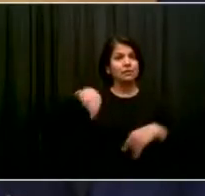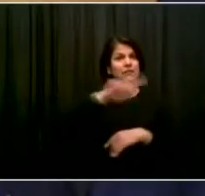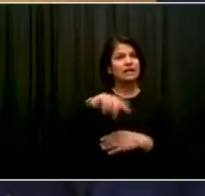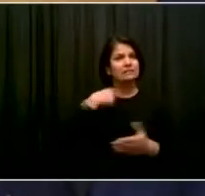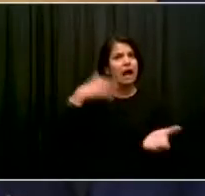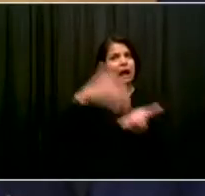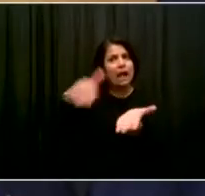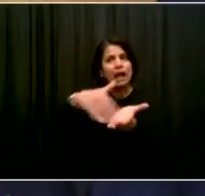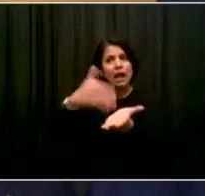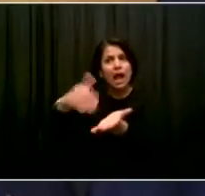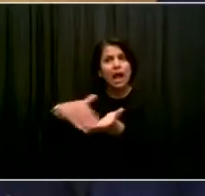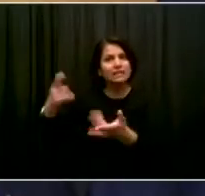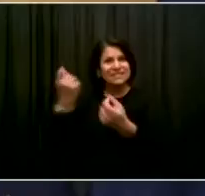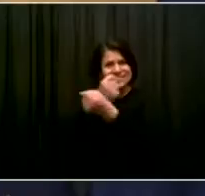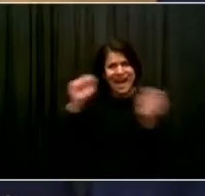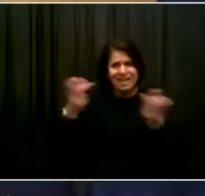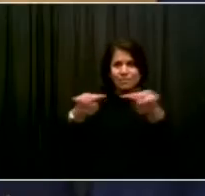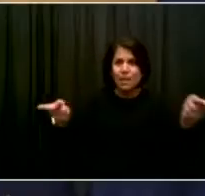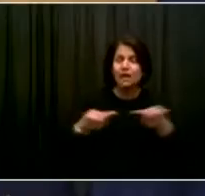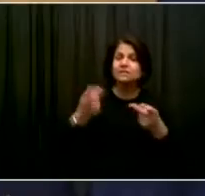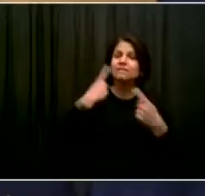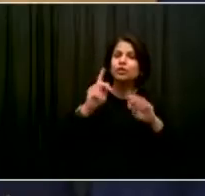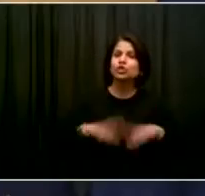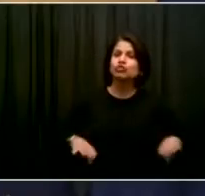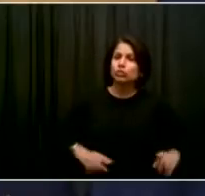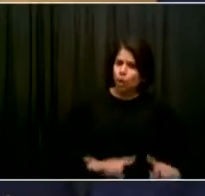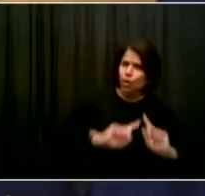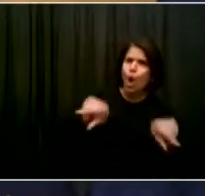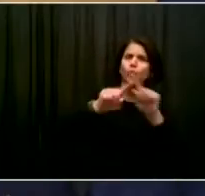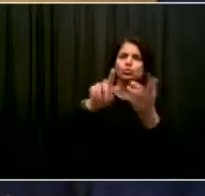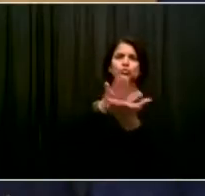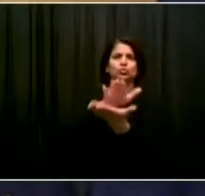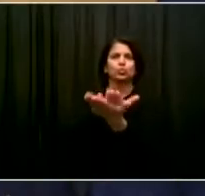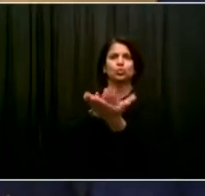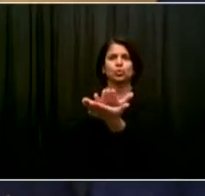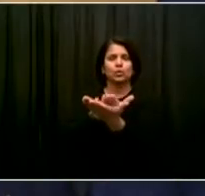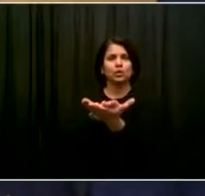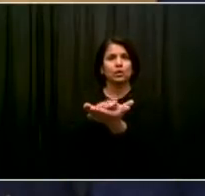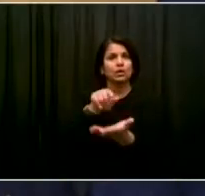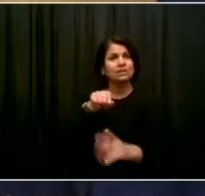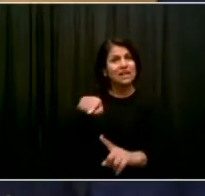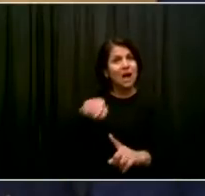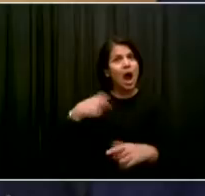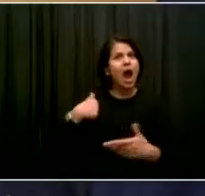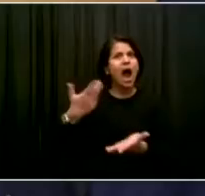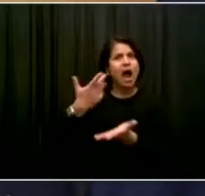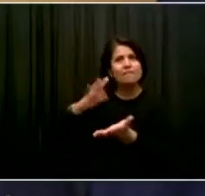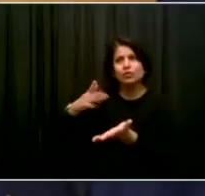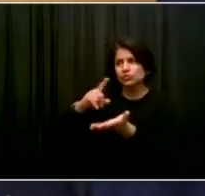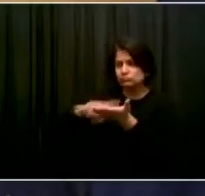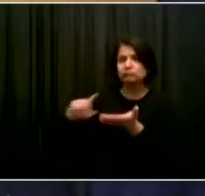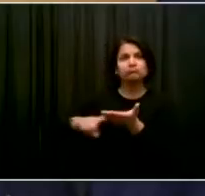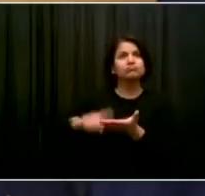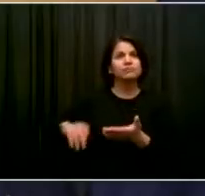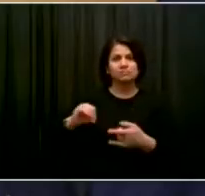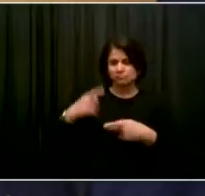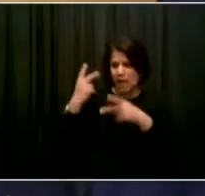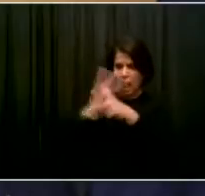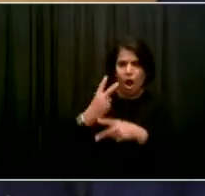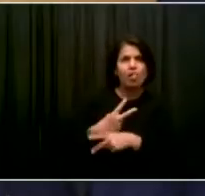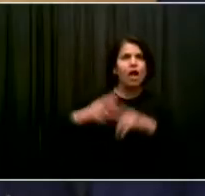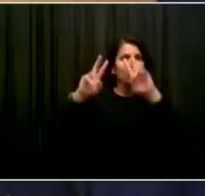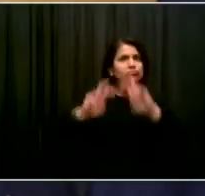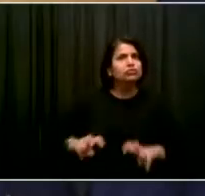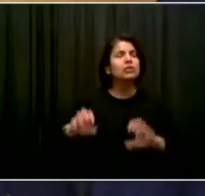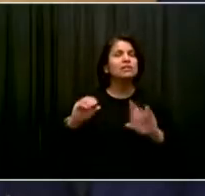for a child is in school. And so we are digging down into the numbers to find out those children who are not in school,